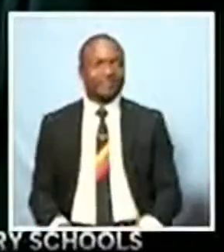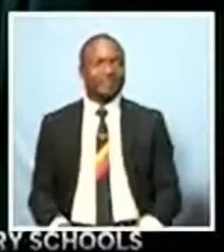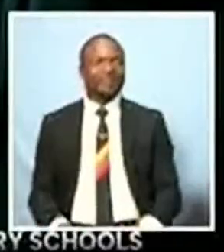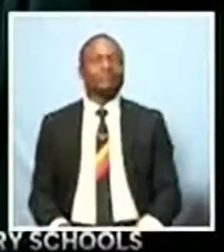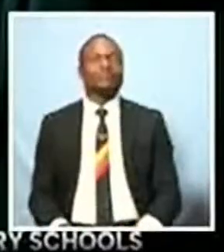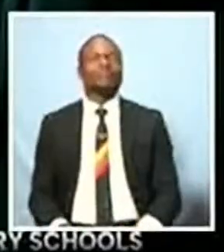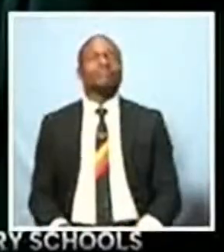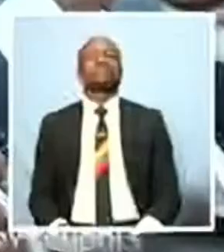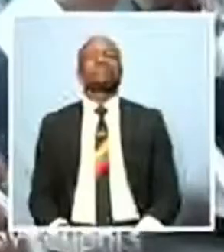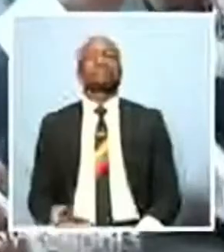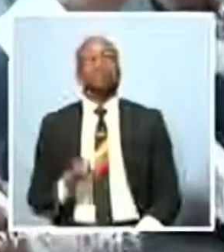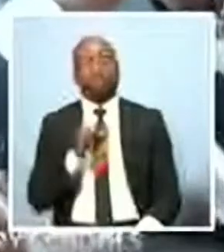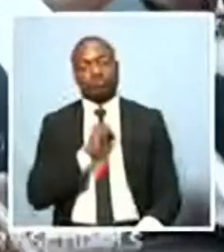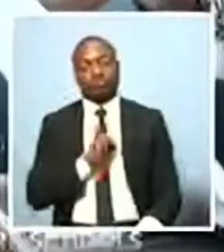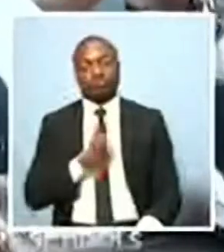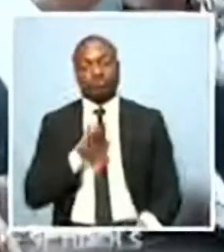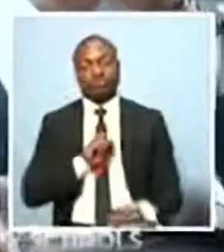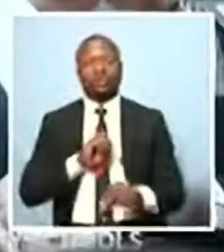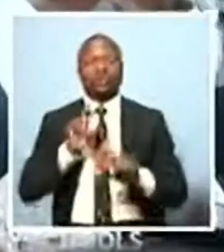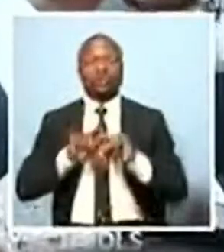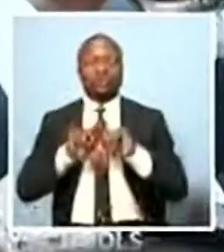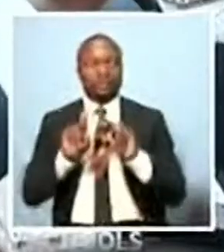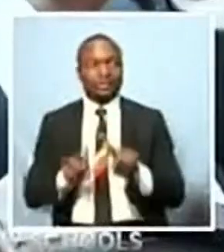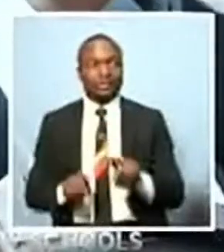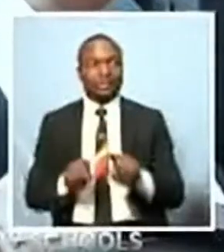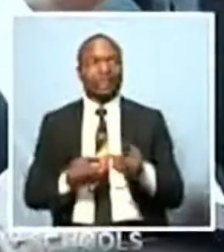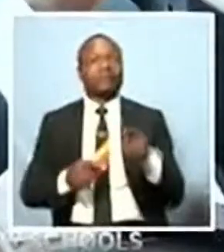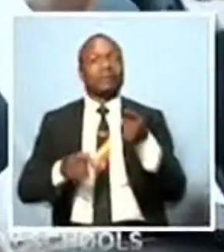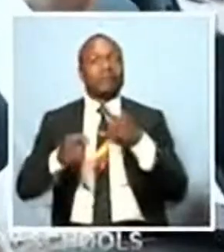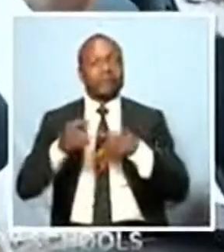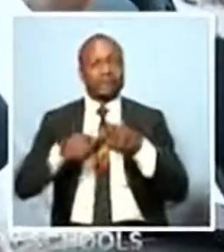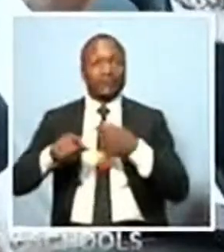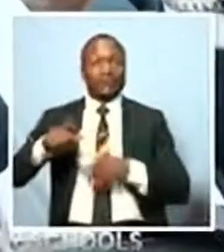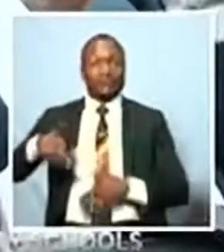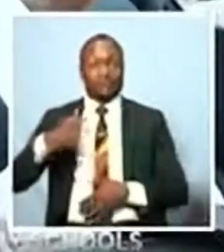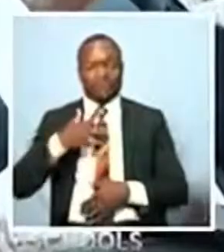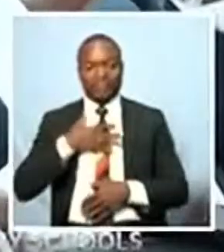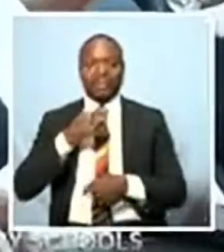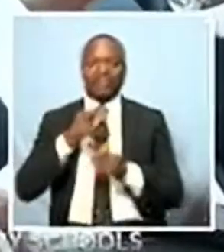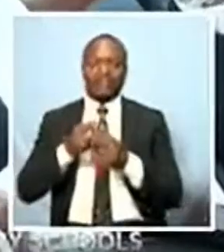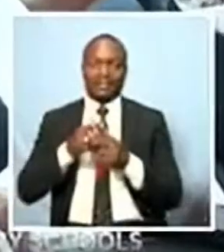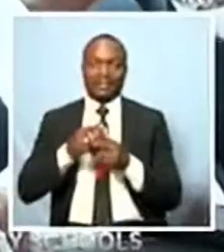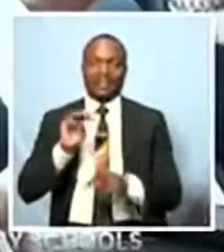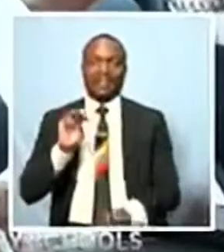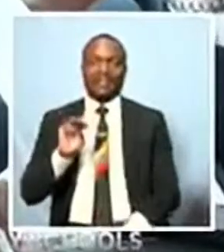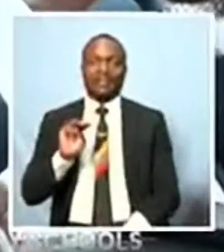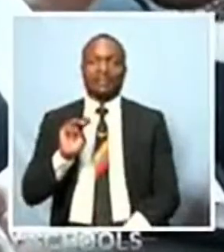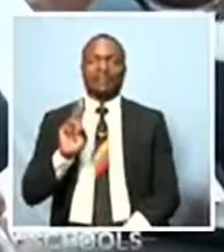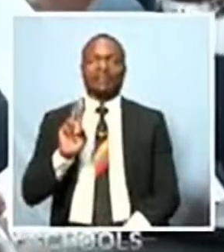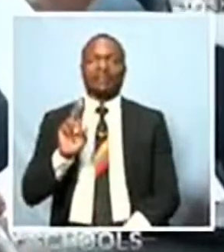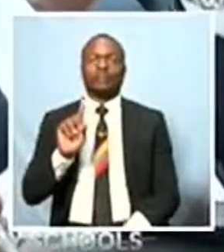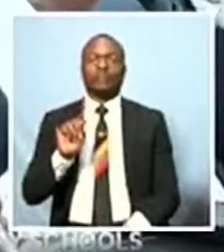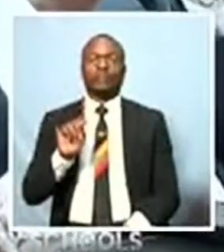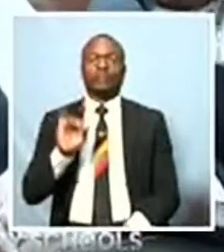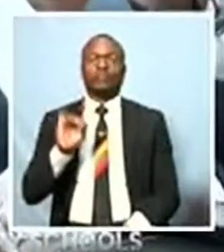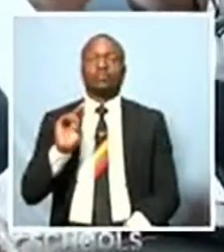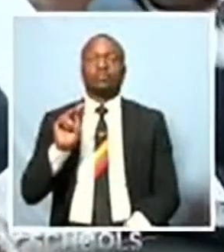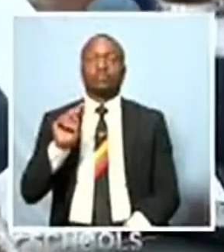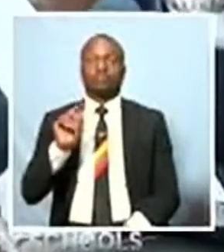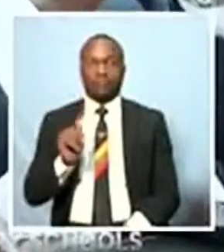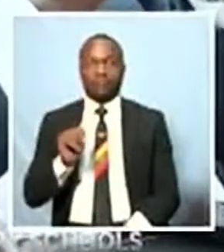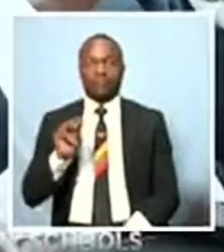apologies, Chair, I came a bit late. My name is Tuambo Mtinta. I'm a member of parliament for